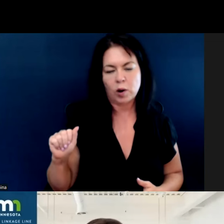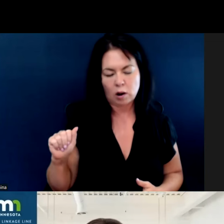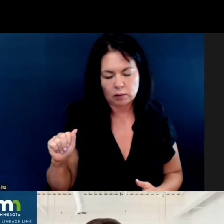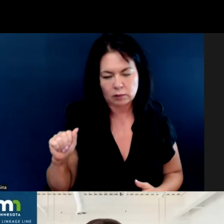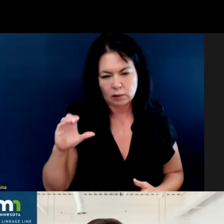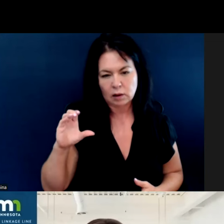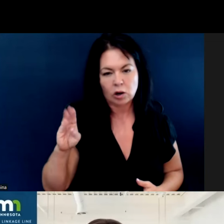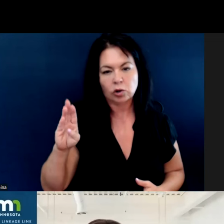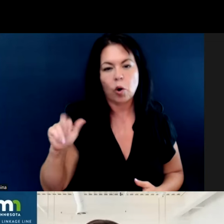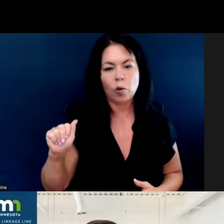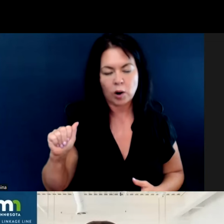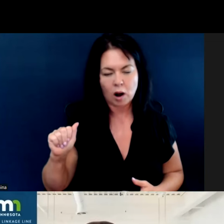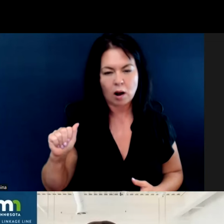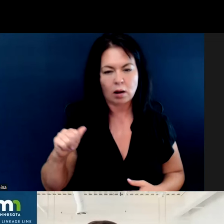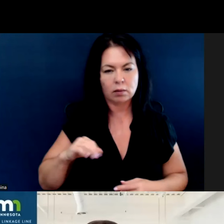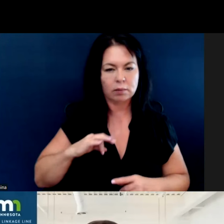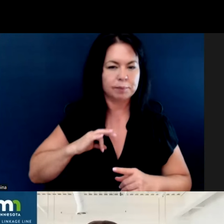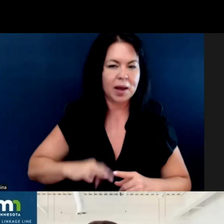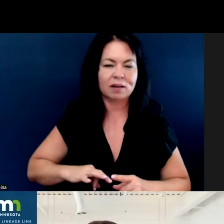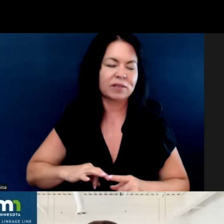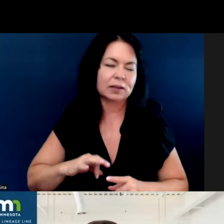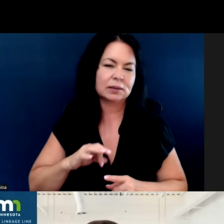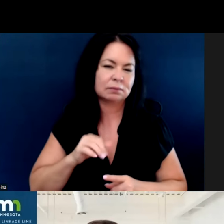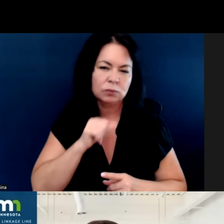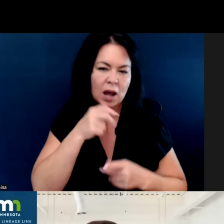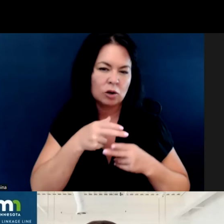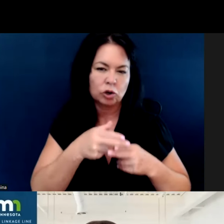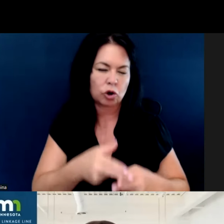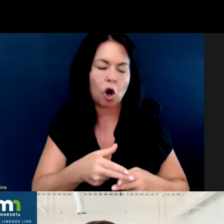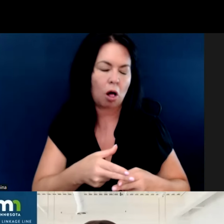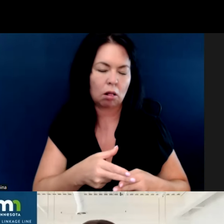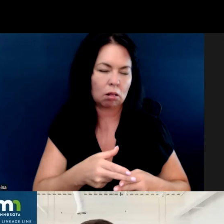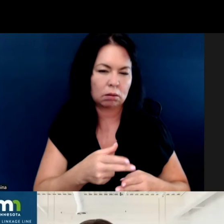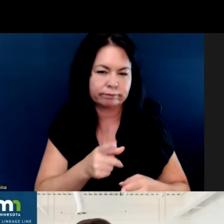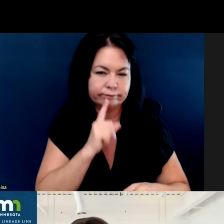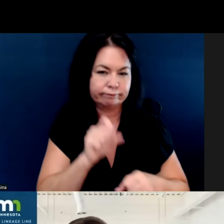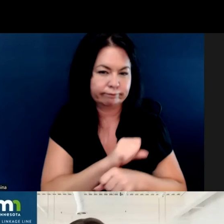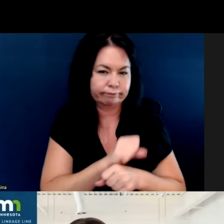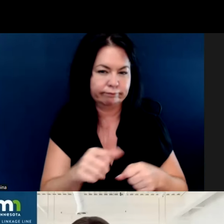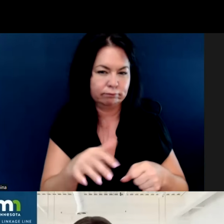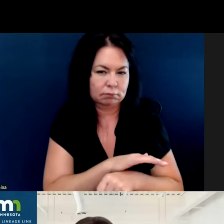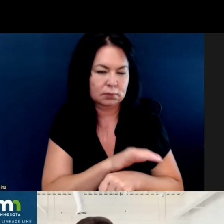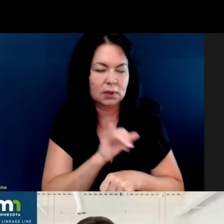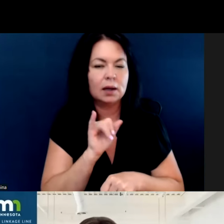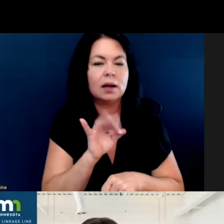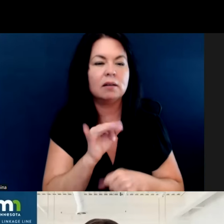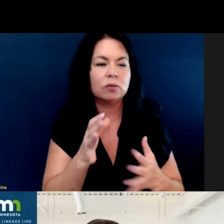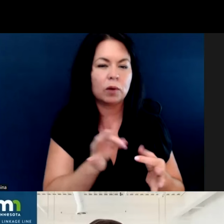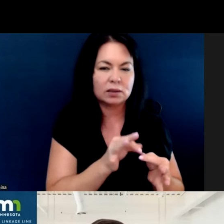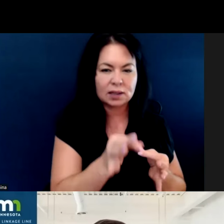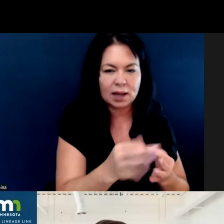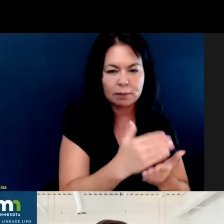are not considered creditable coverage when it comes to being able to delay your Part B.